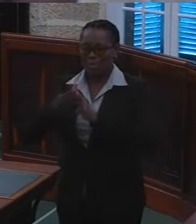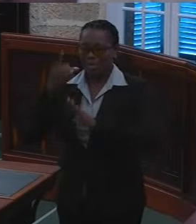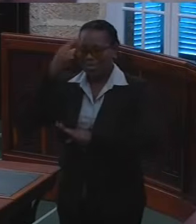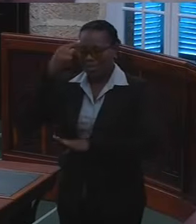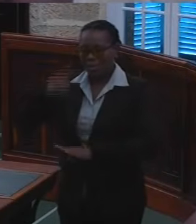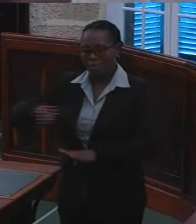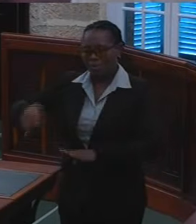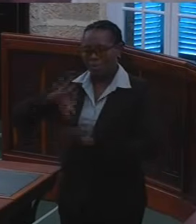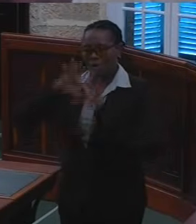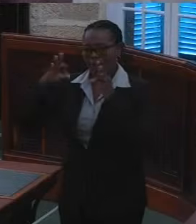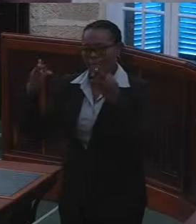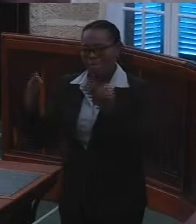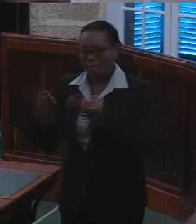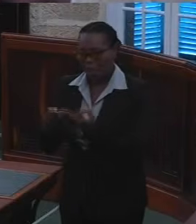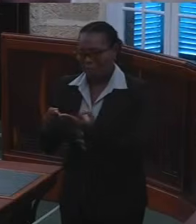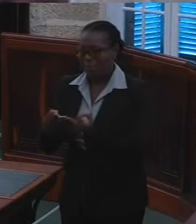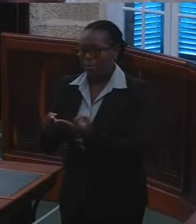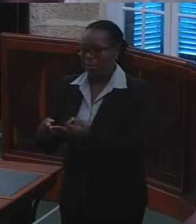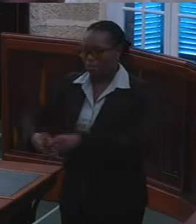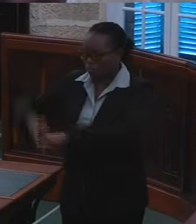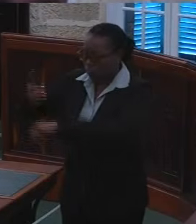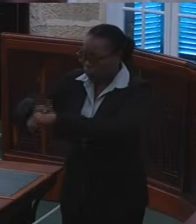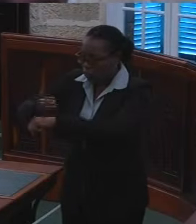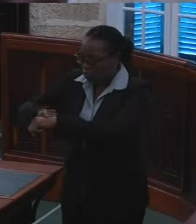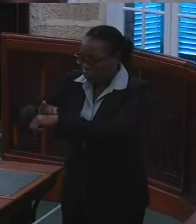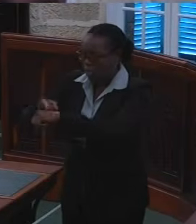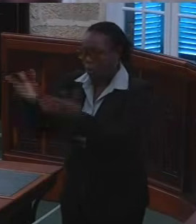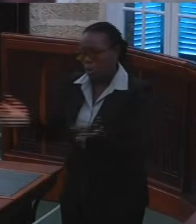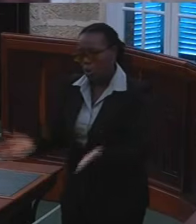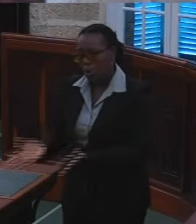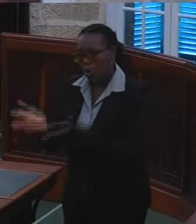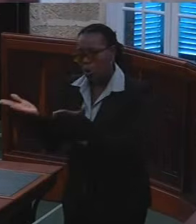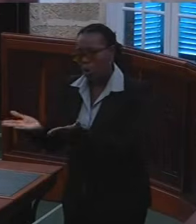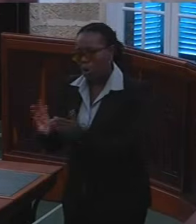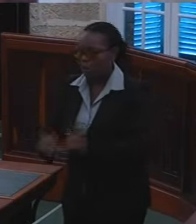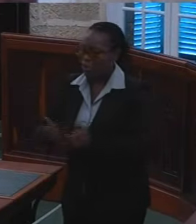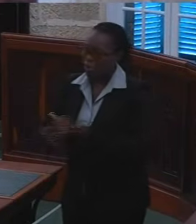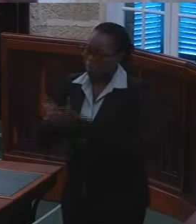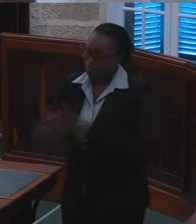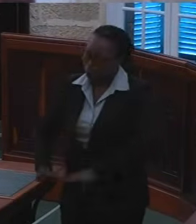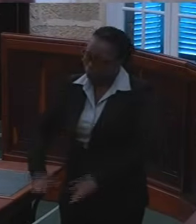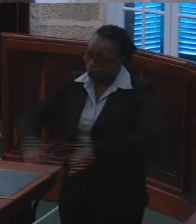this is where we have to go now, Mr. Speaker.